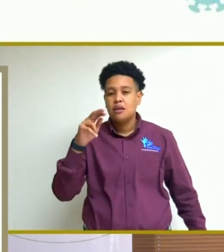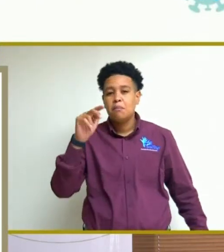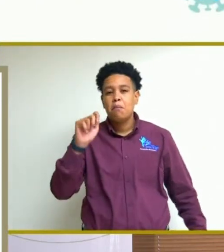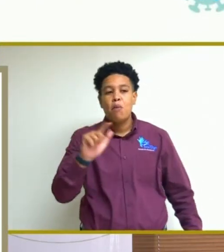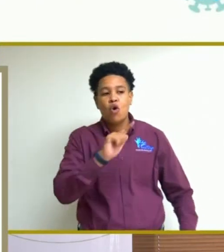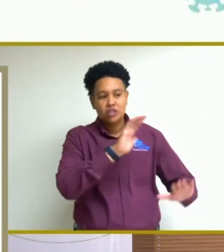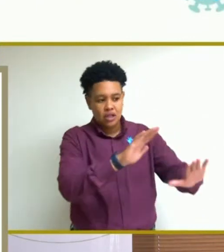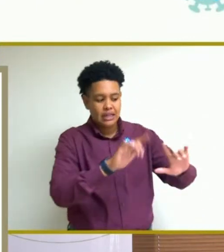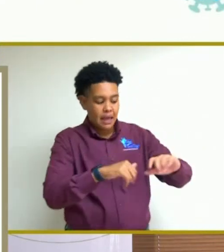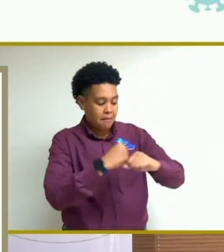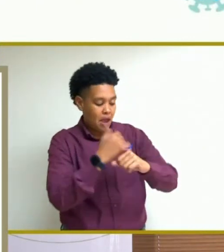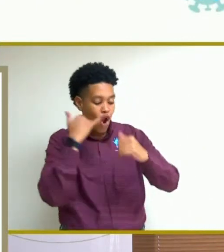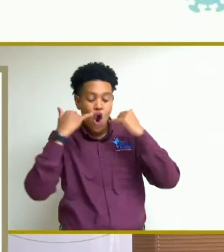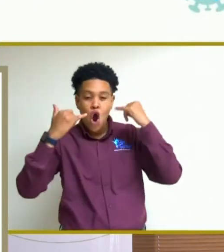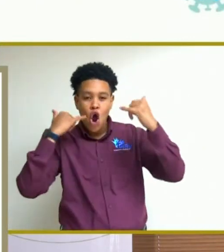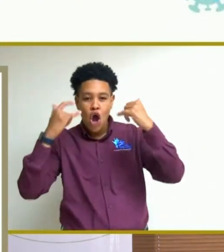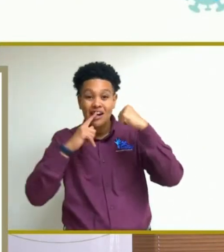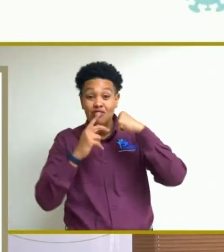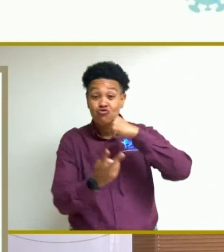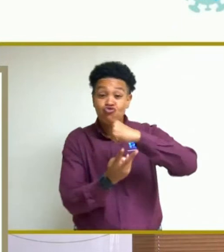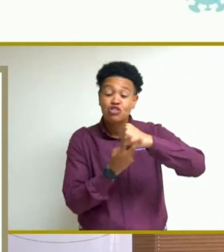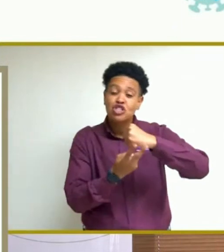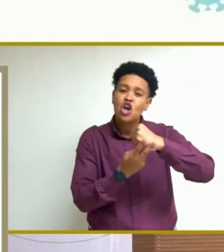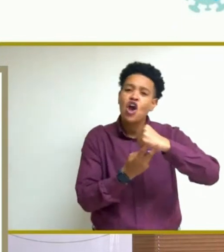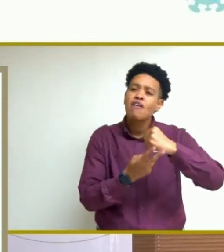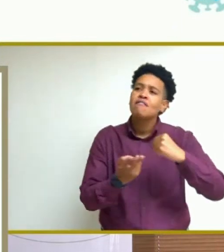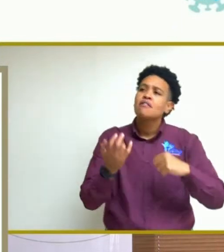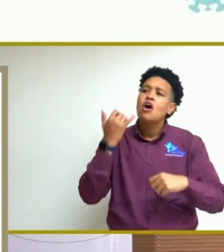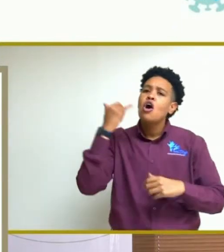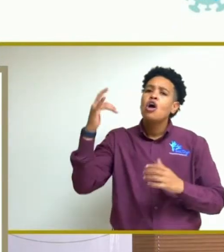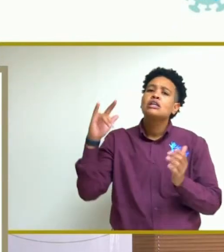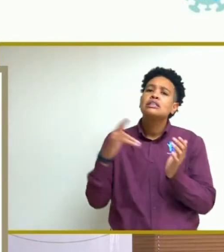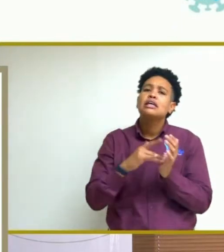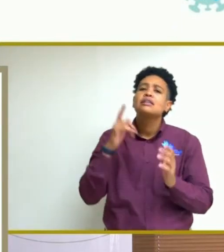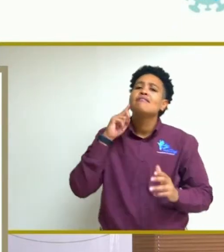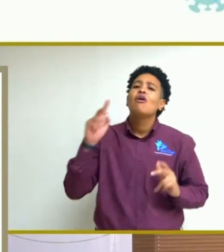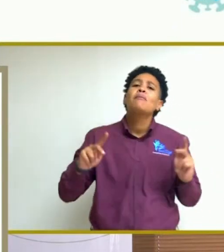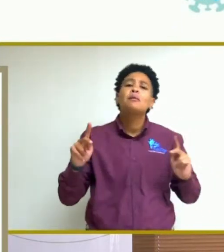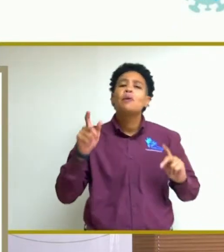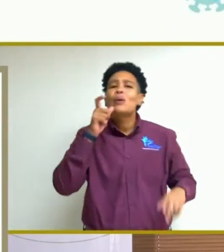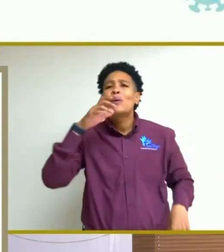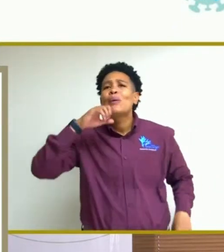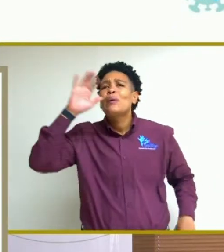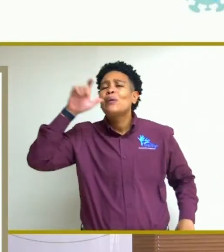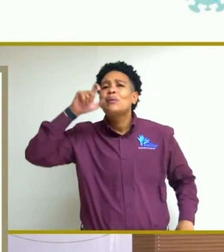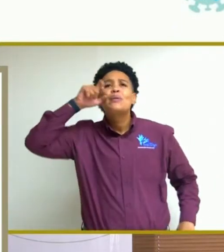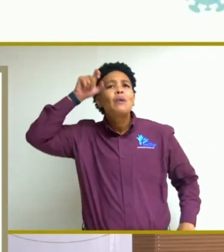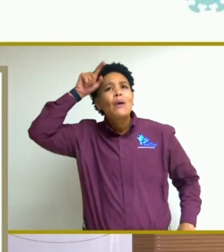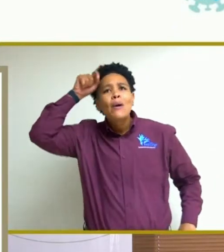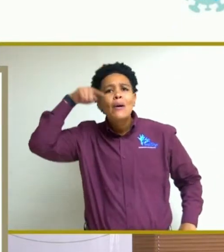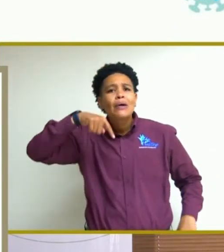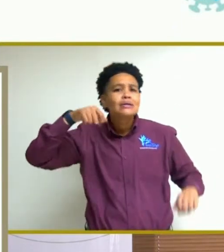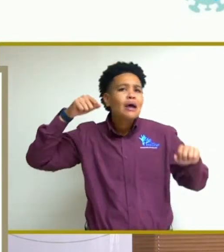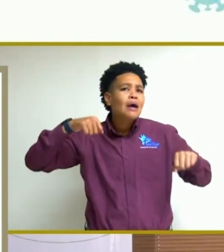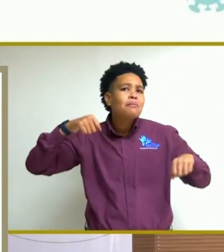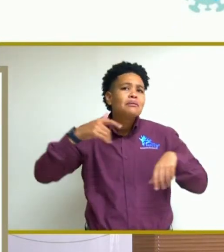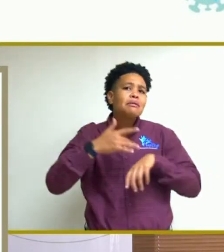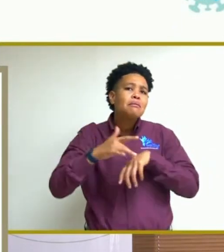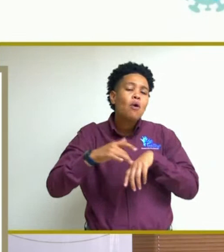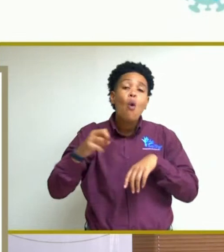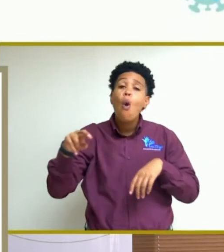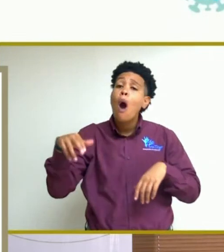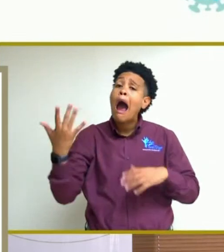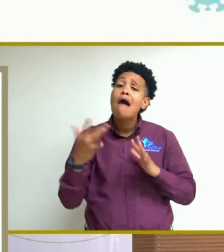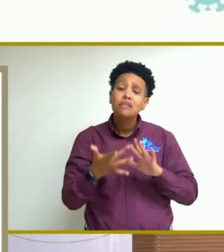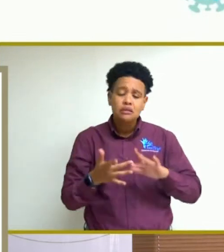than making calls, and reserve the call center for those persons who do not have the ability